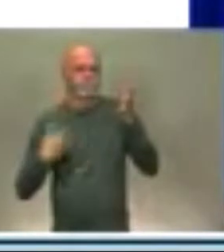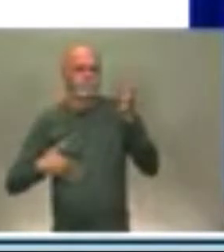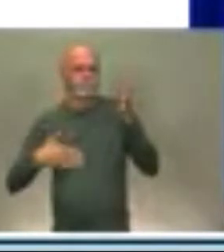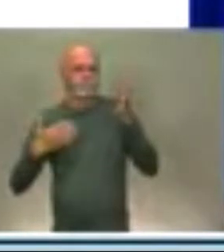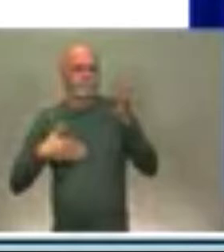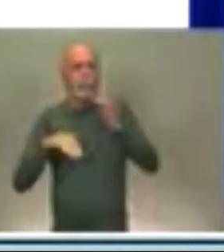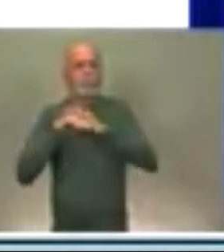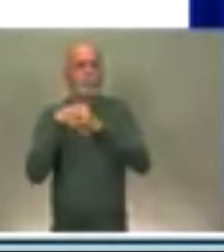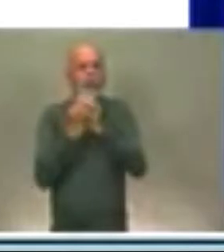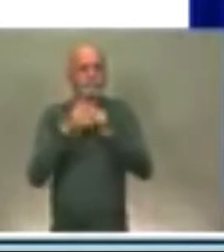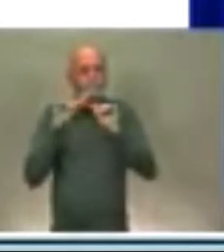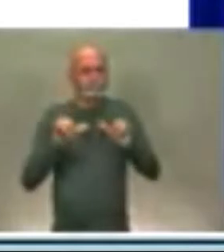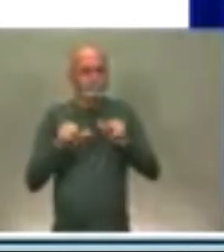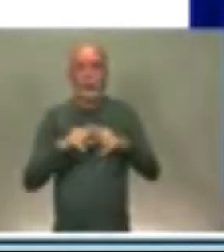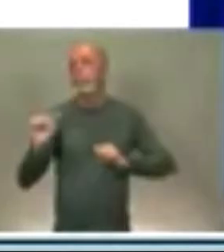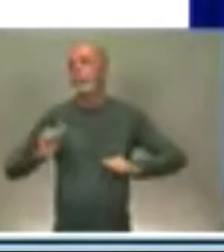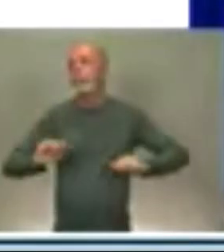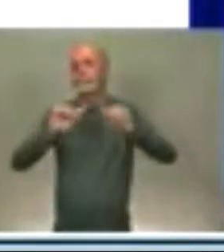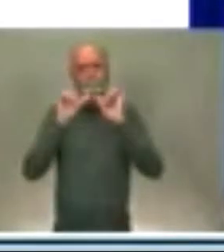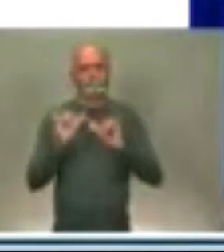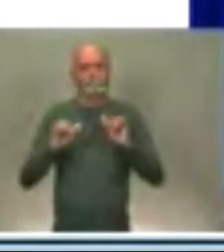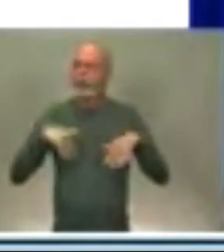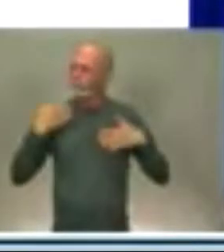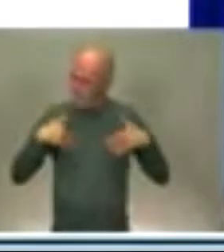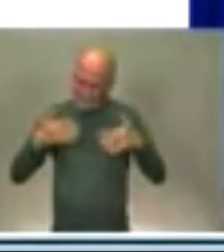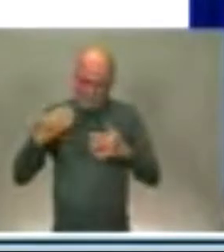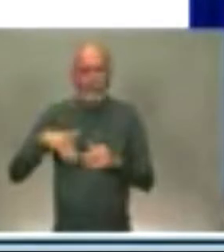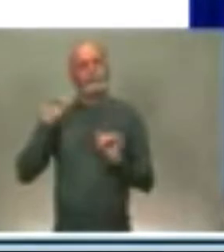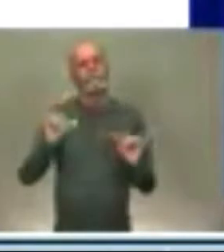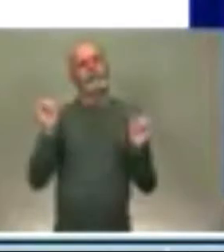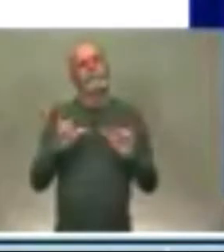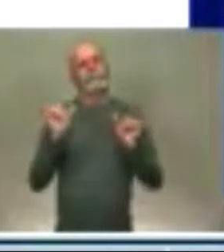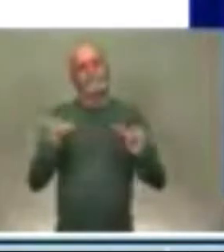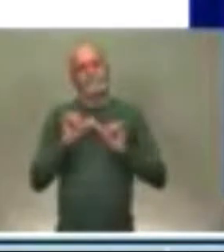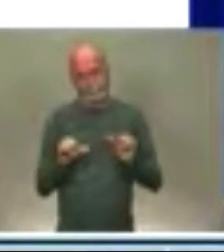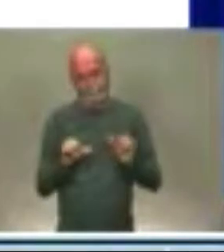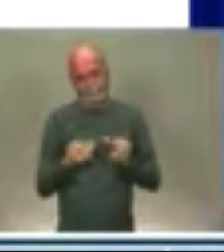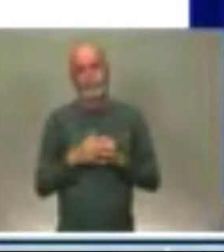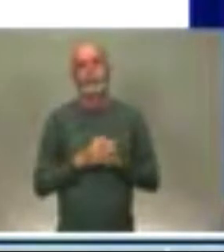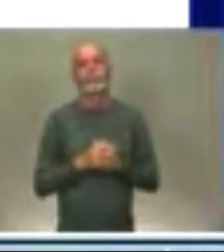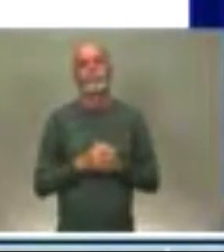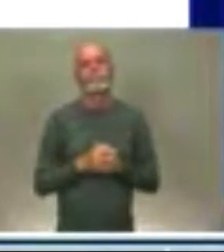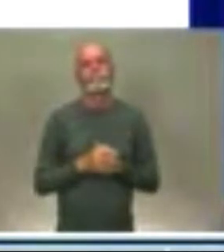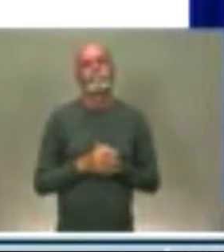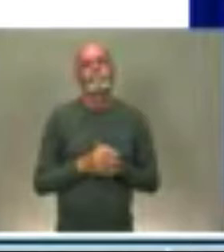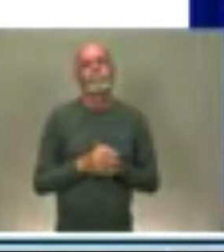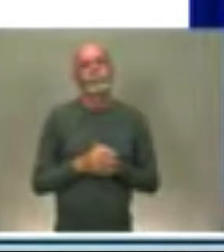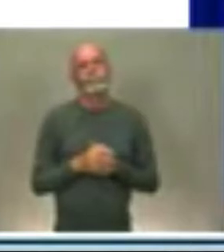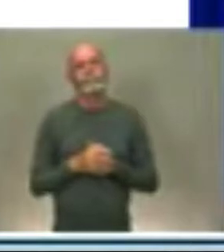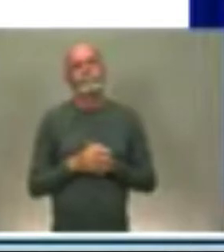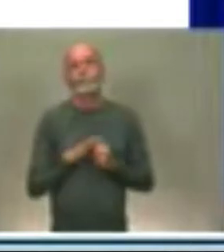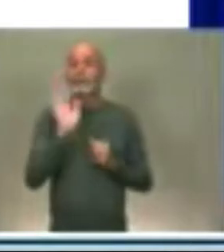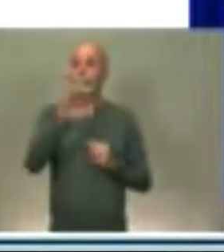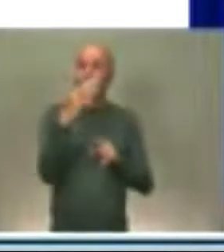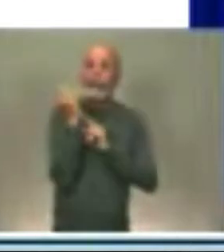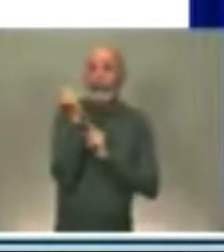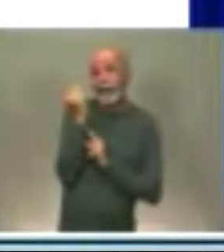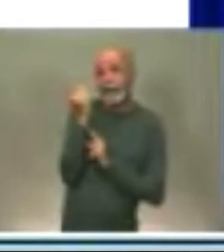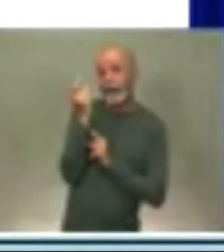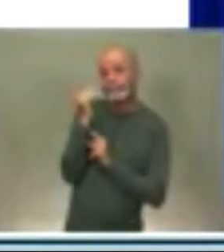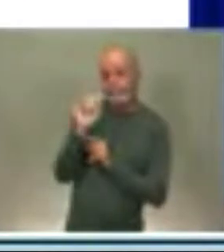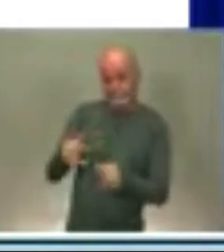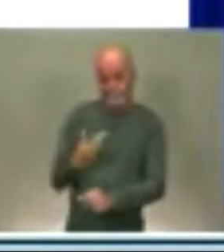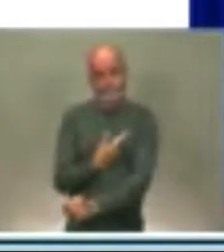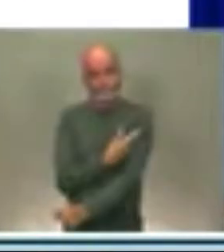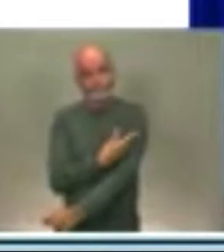cleaning criteria is still in place. So I think overall, when you look at, we can't lose sight of our overall vaccination rate